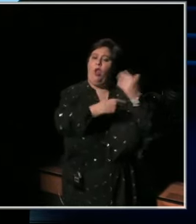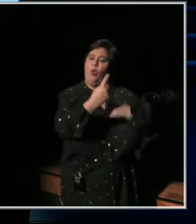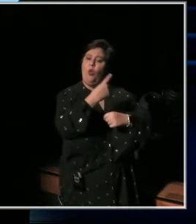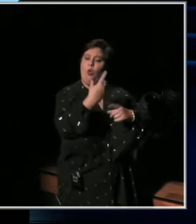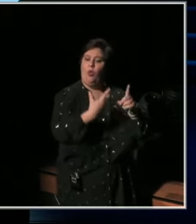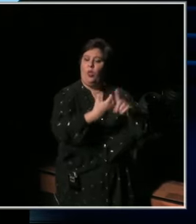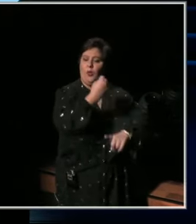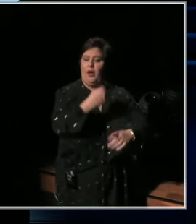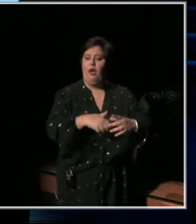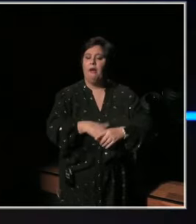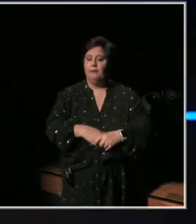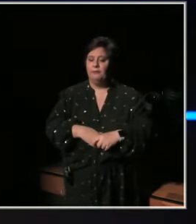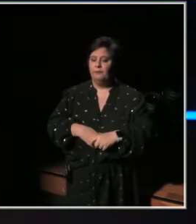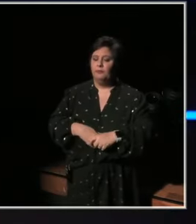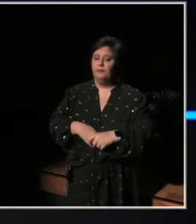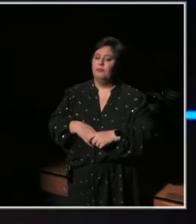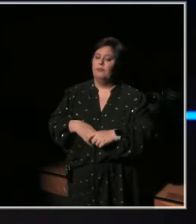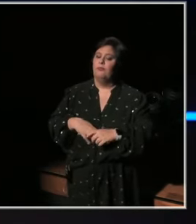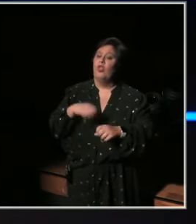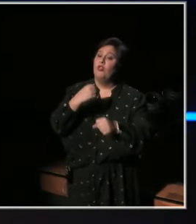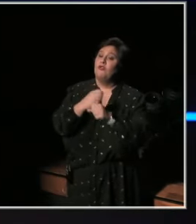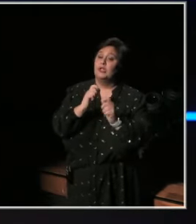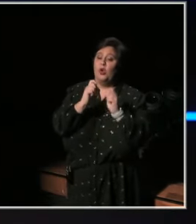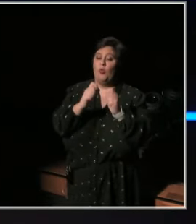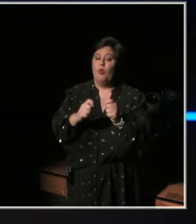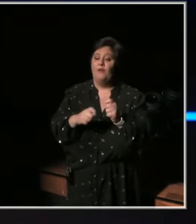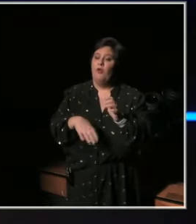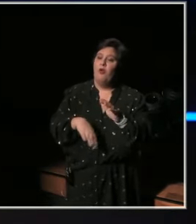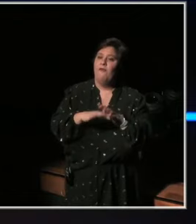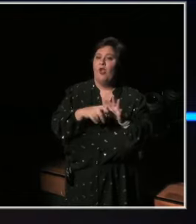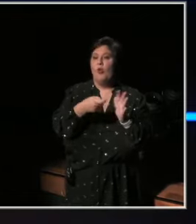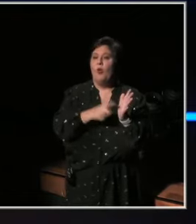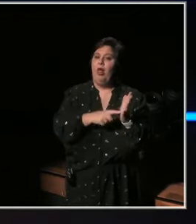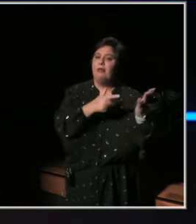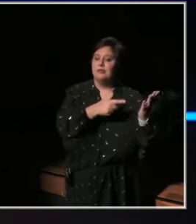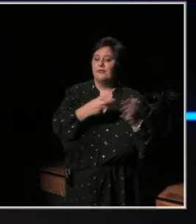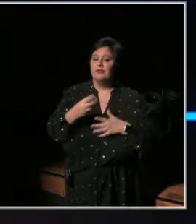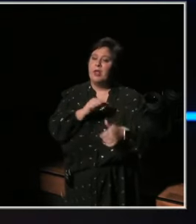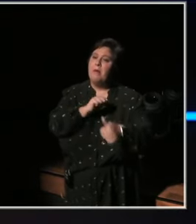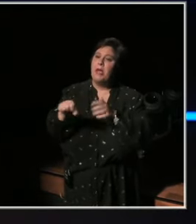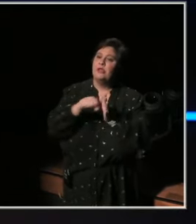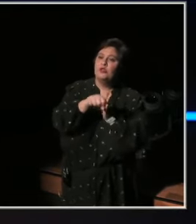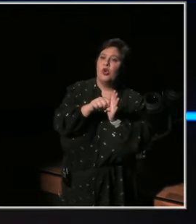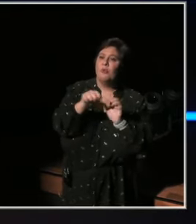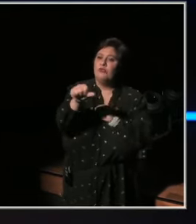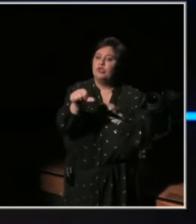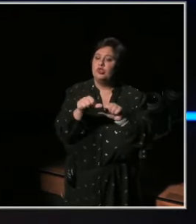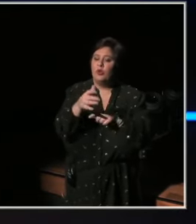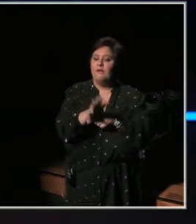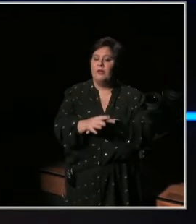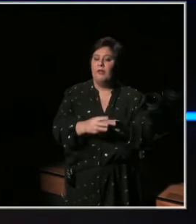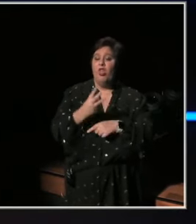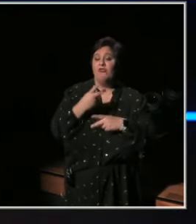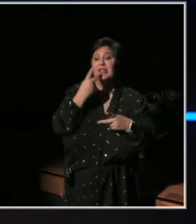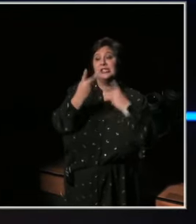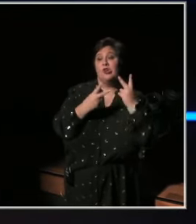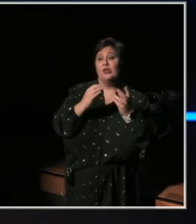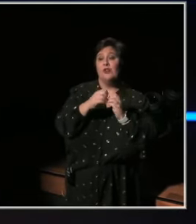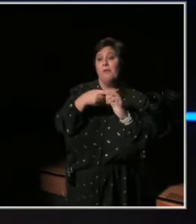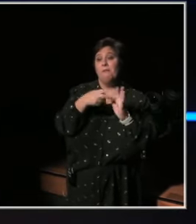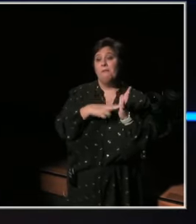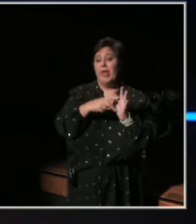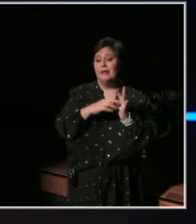the winner. The Grierson Award for the Footwell 73 Best Documentary Short goes to Three Songs for